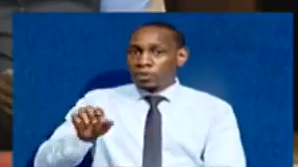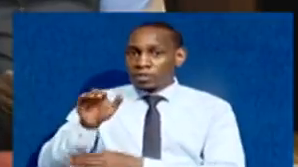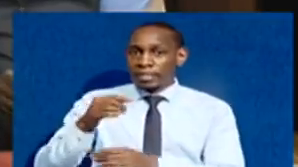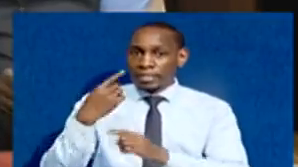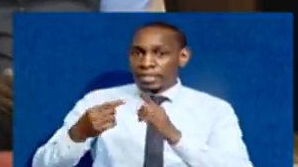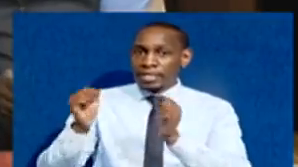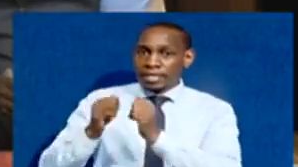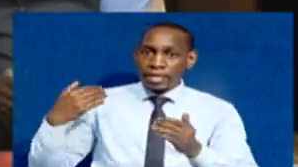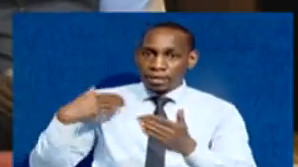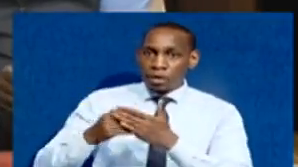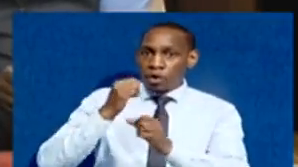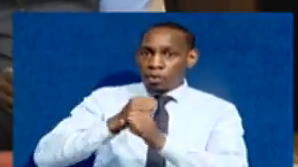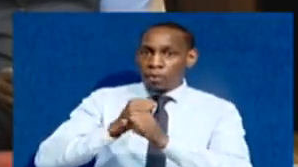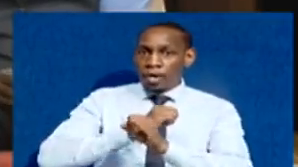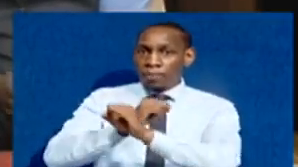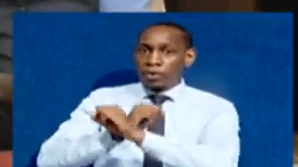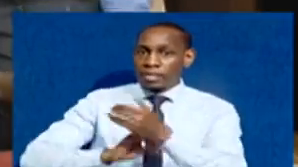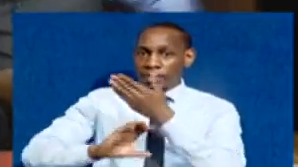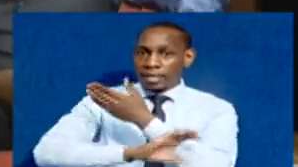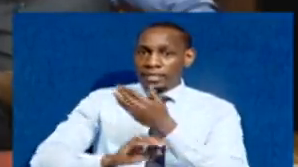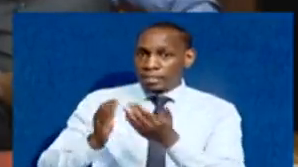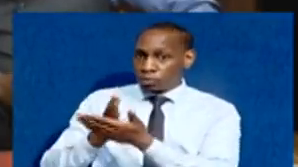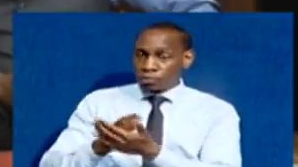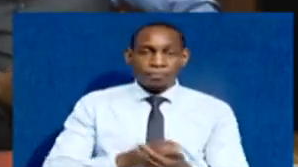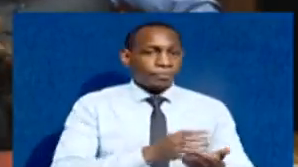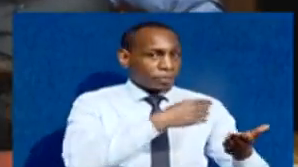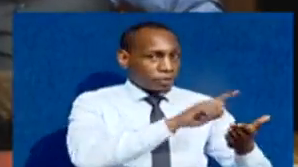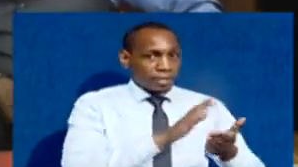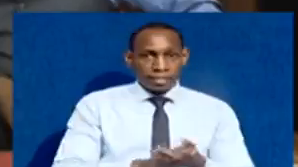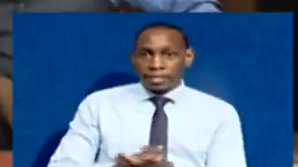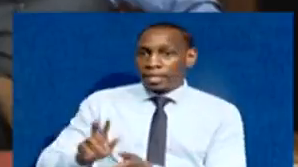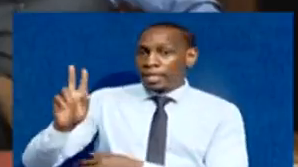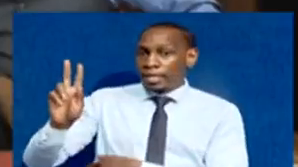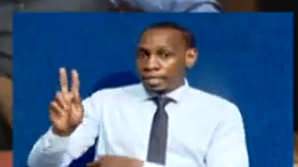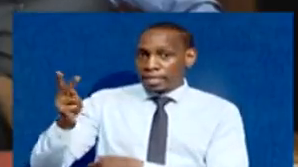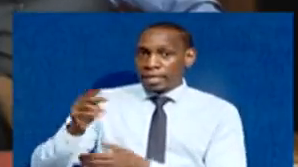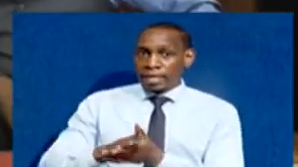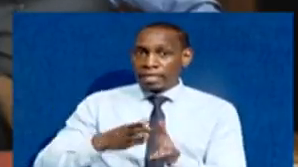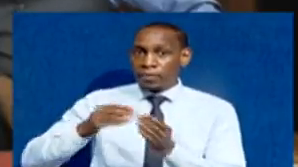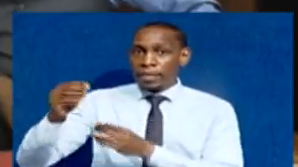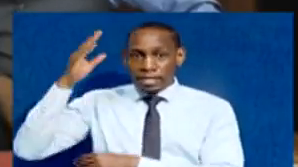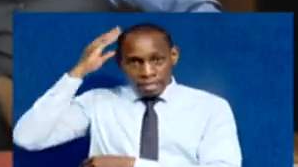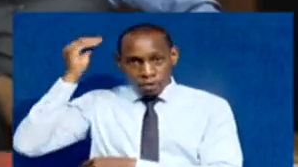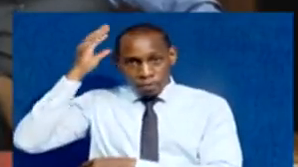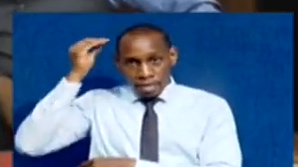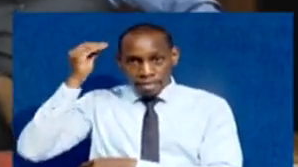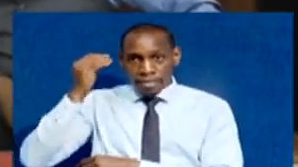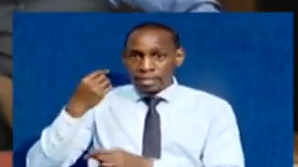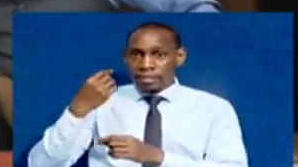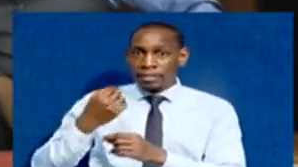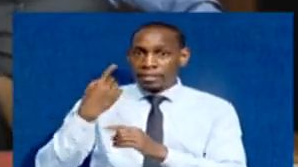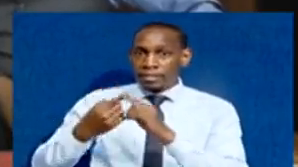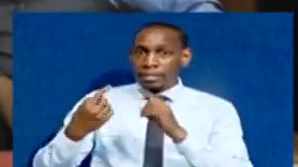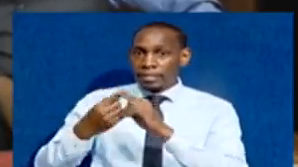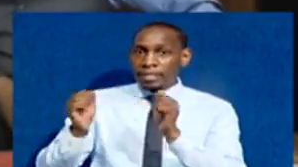Been what, 10 years since Operation Linda Nchi? Right. Kenya's foray into Somalia. A decade